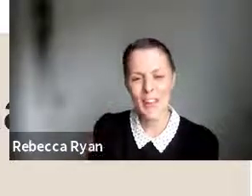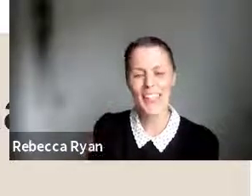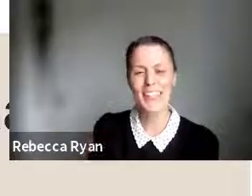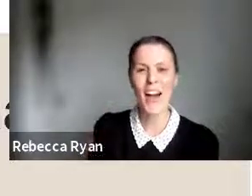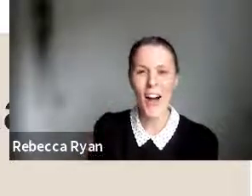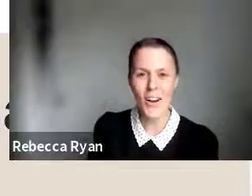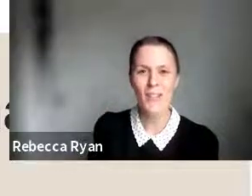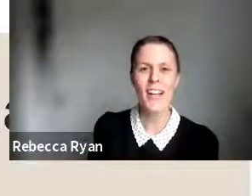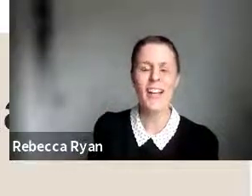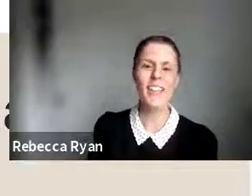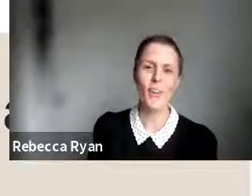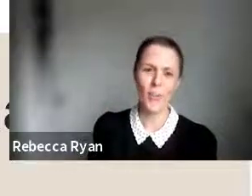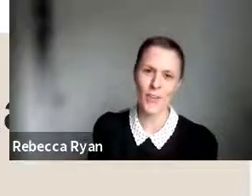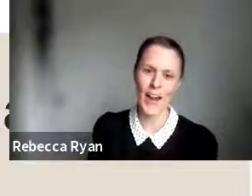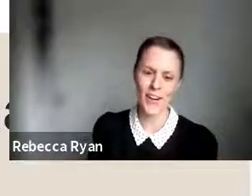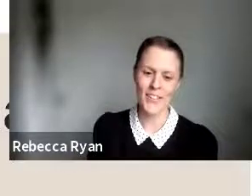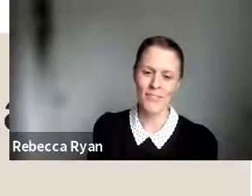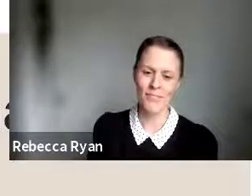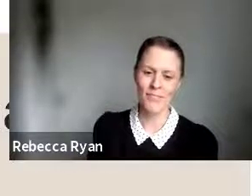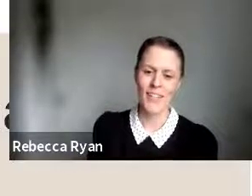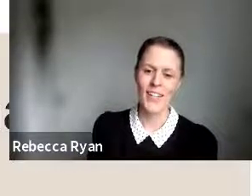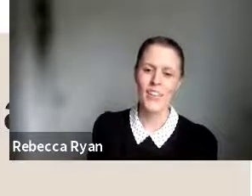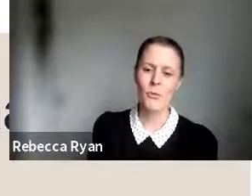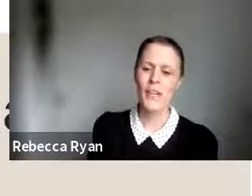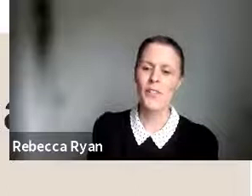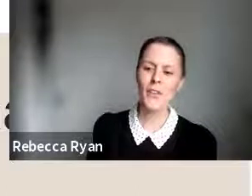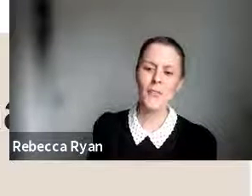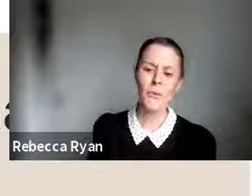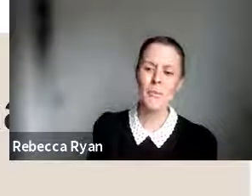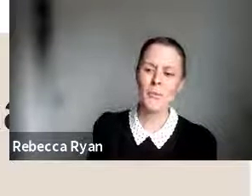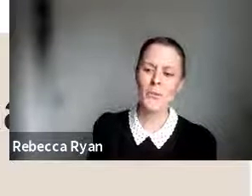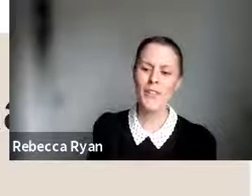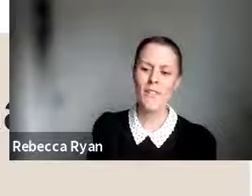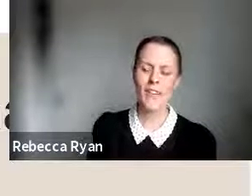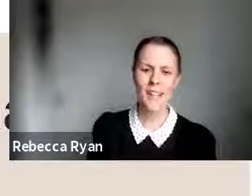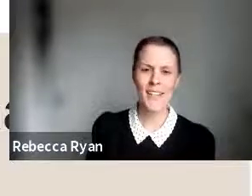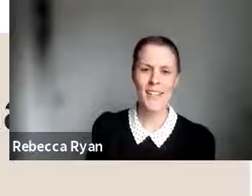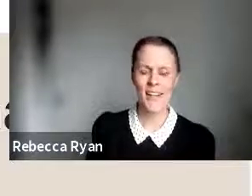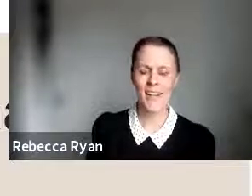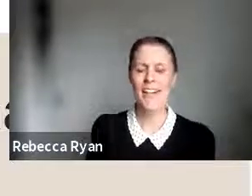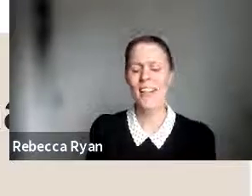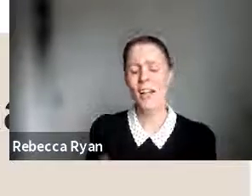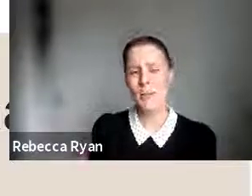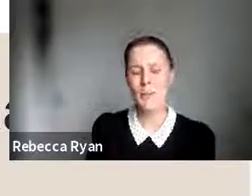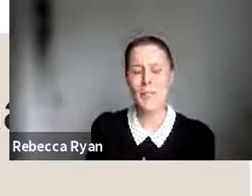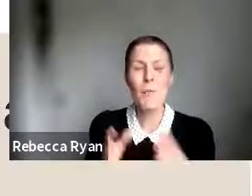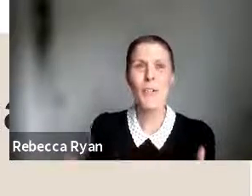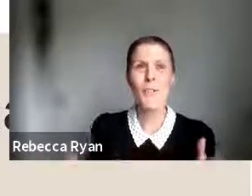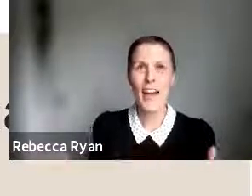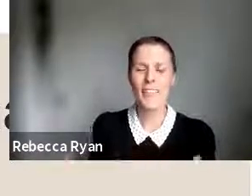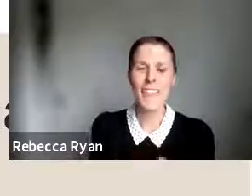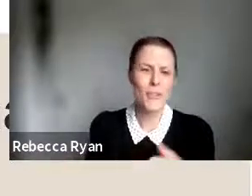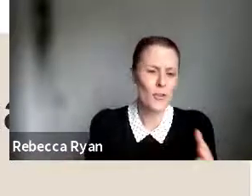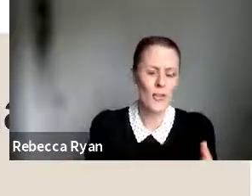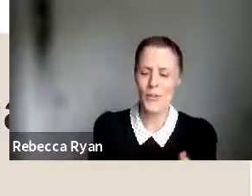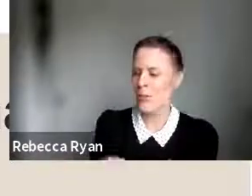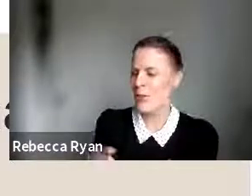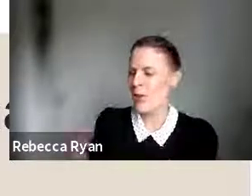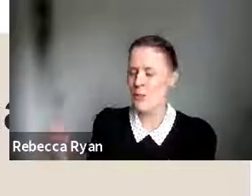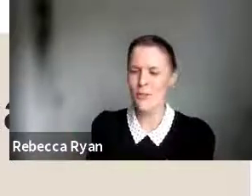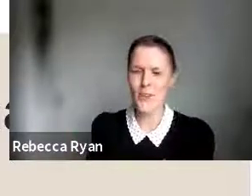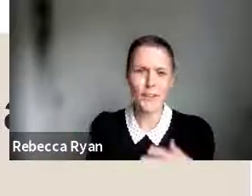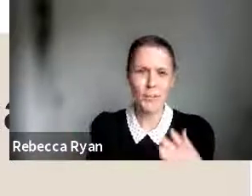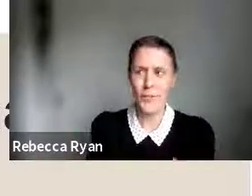serious effects of the coronavirus. That's why it's vital for people to get vaccinated. And a lot of people say, which vaccine? There's